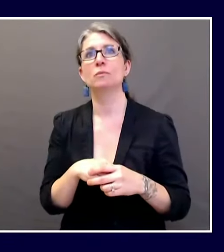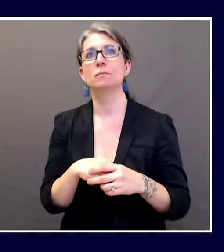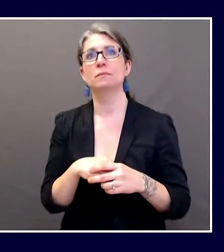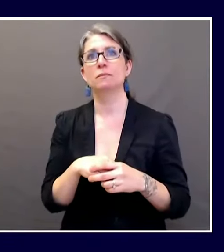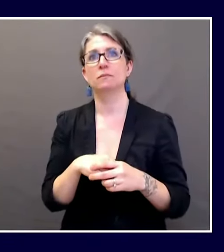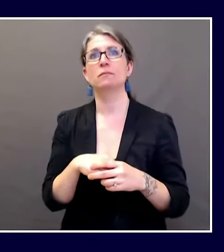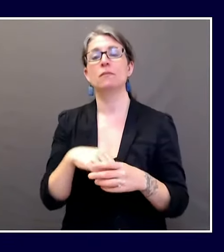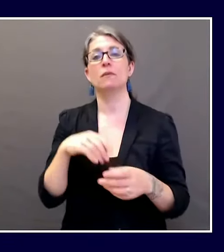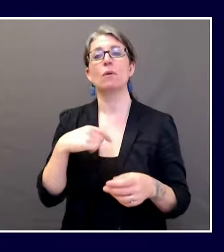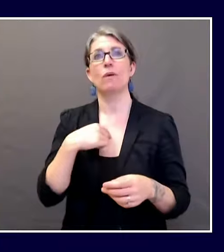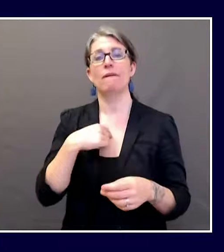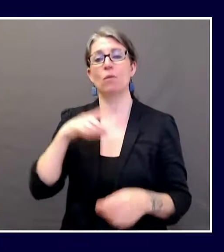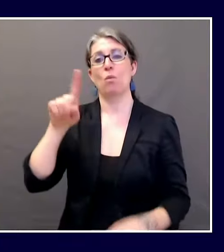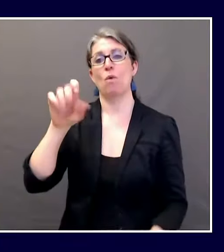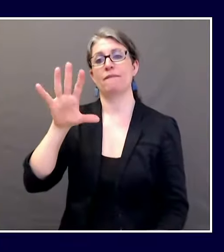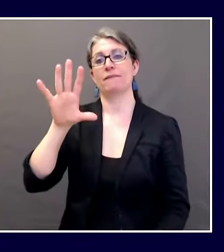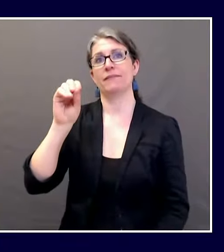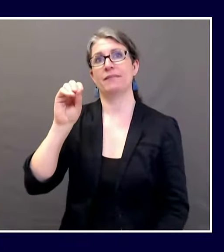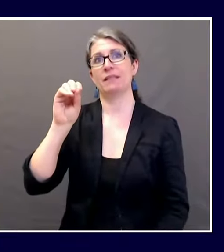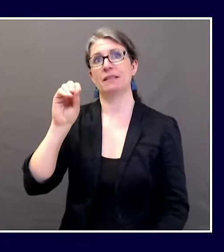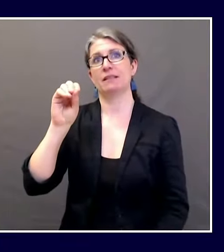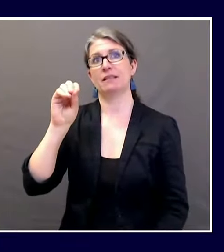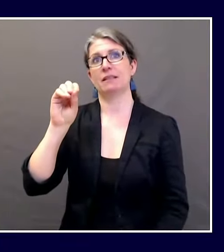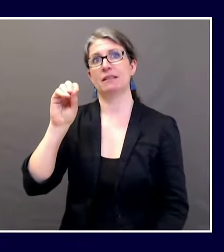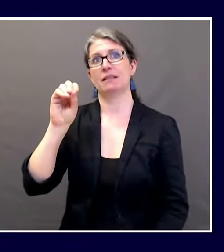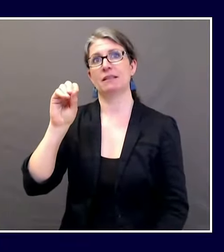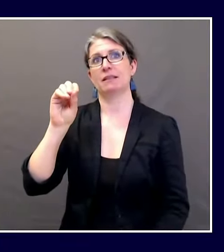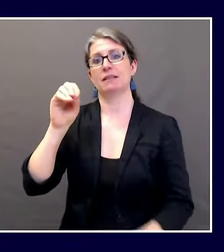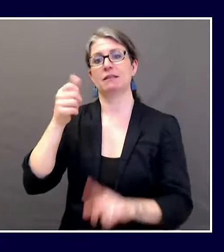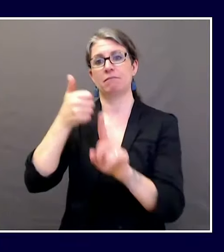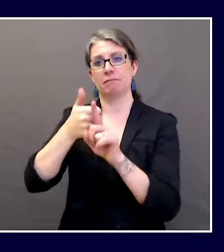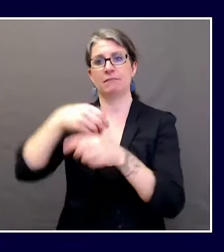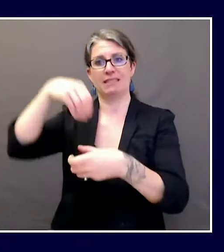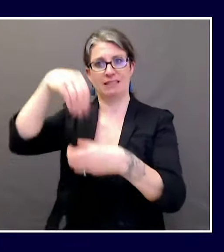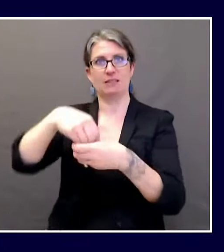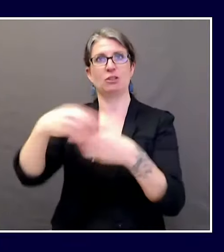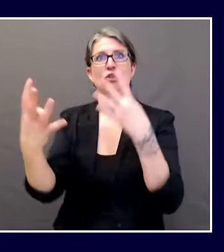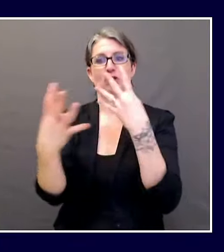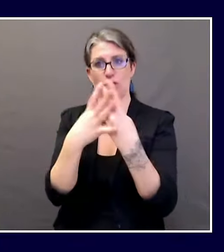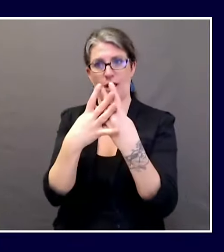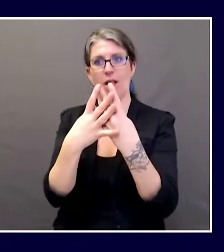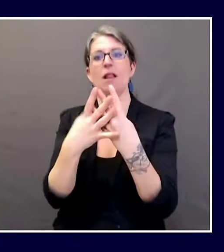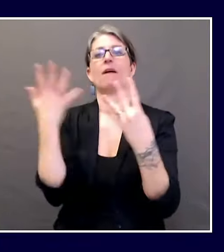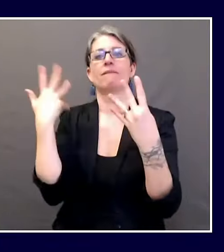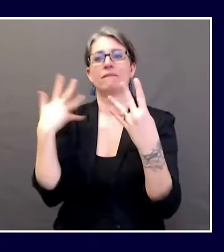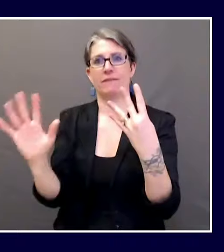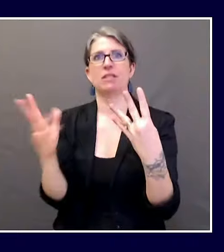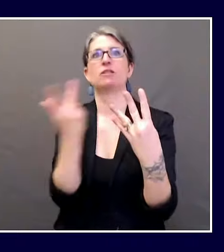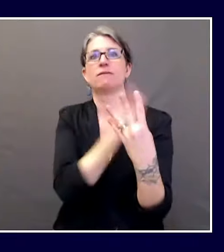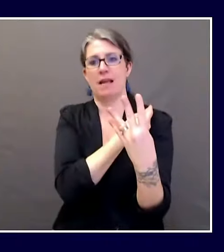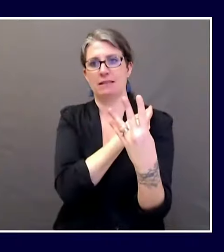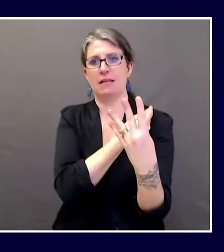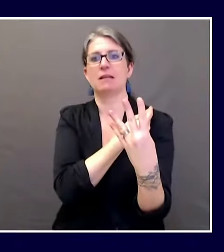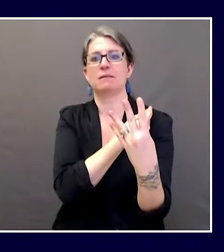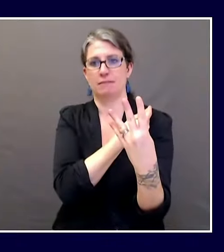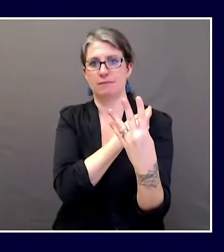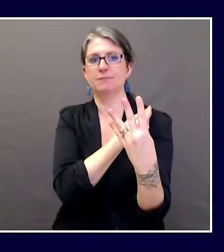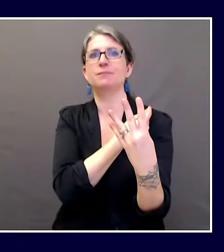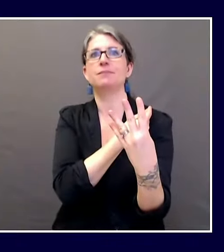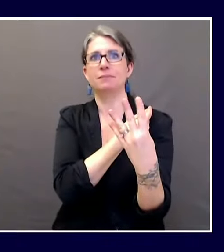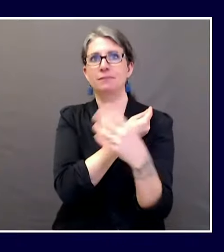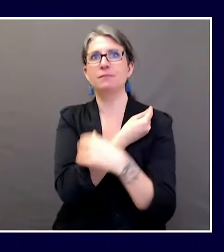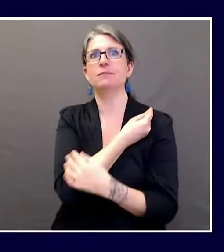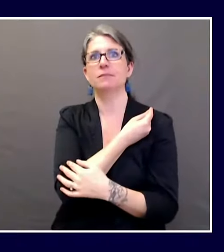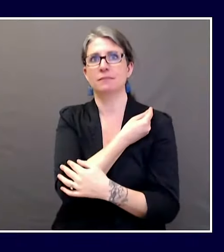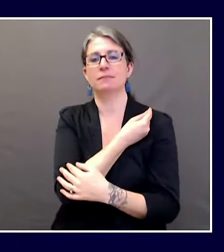individuals who are in DOC facilities had been vaccinated, and that was yesterday's report based on Monday and Tuesday.